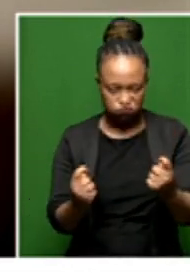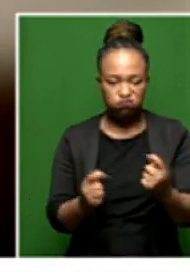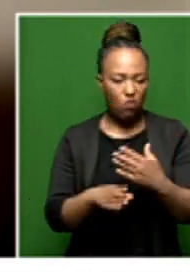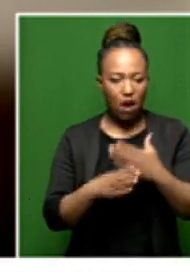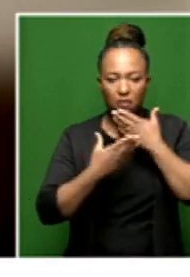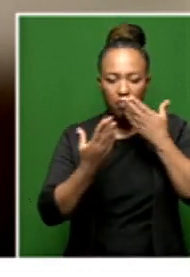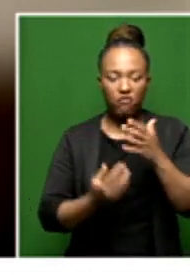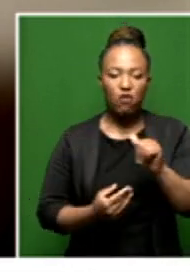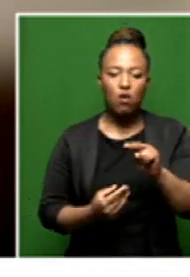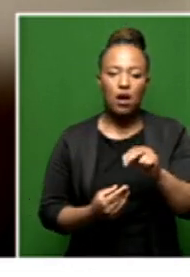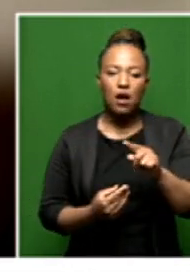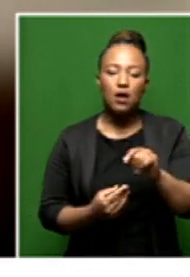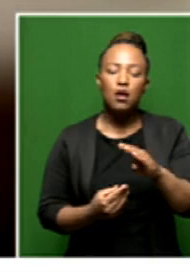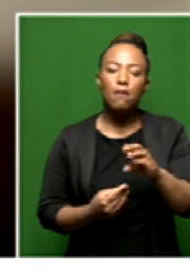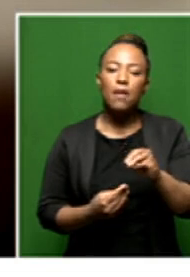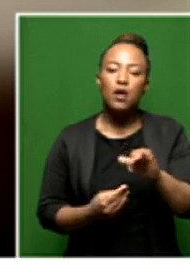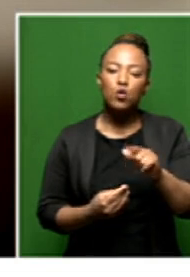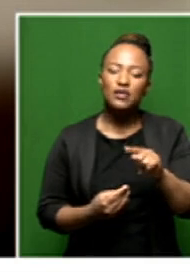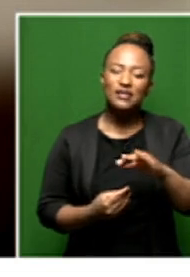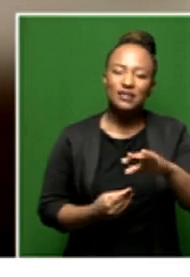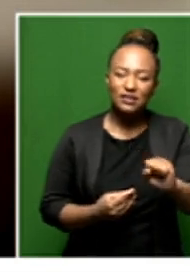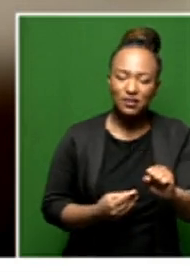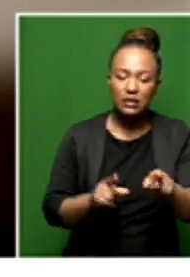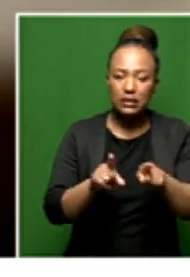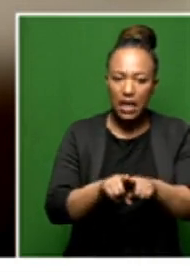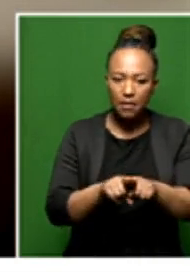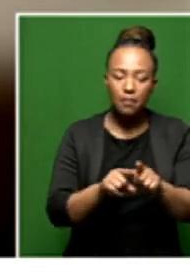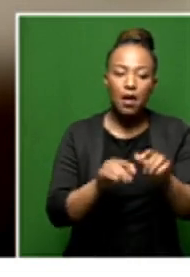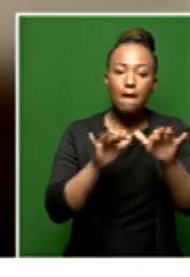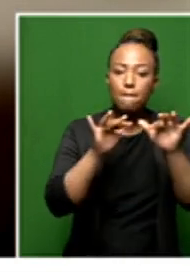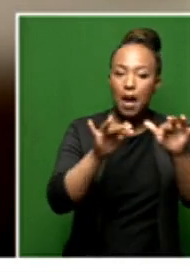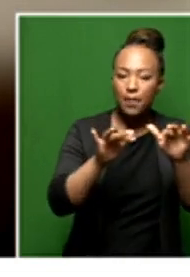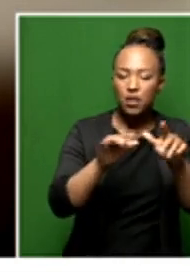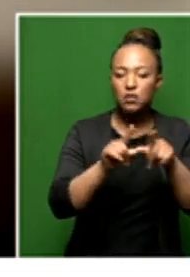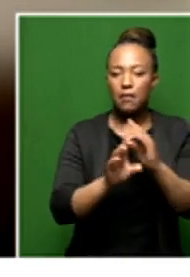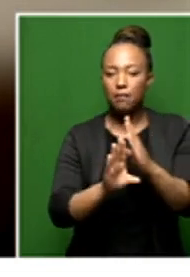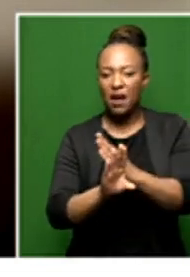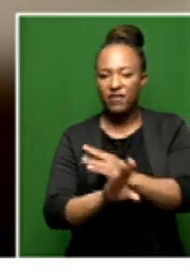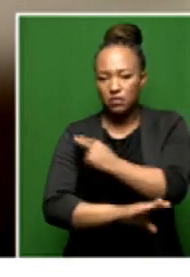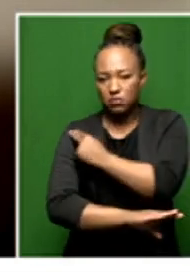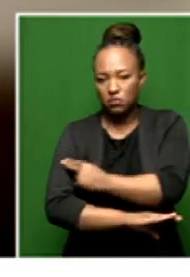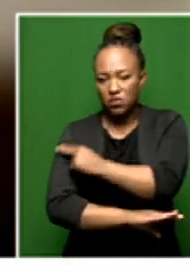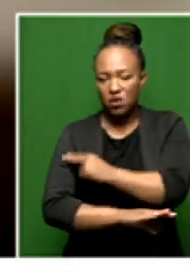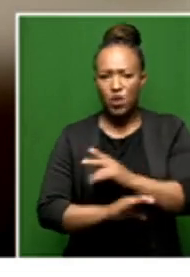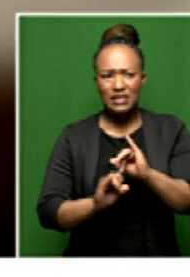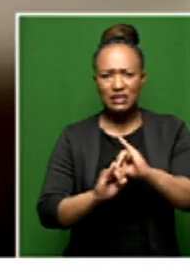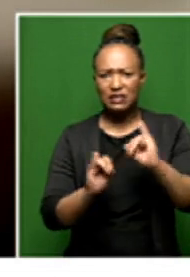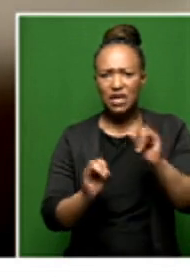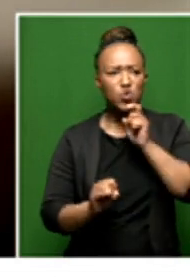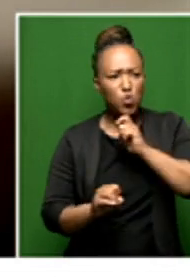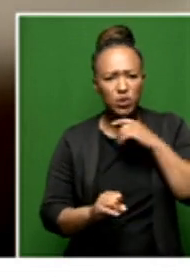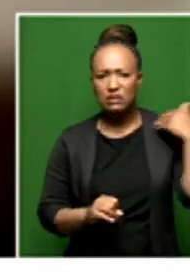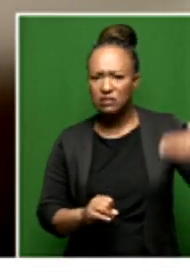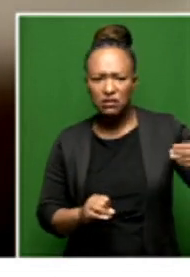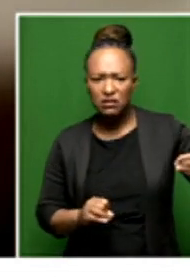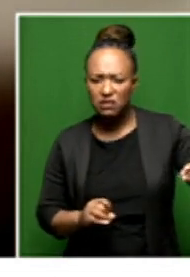boat here. And I think also in private and public sector in South Africa, we see very serious overuse of